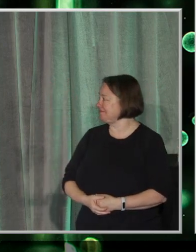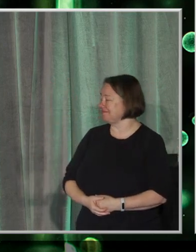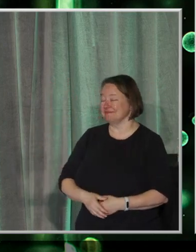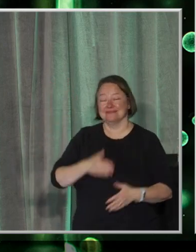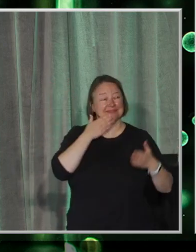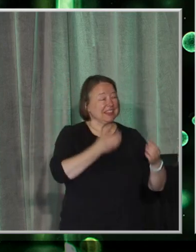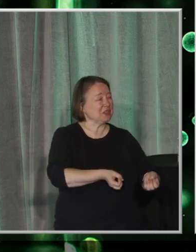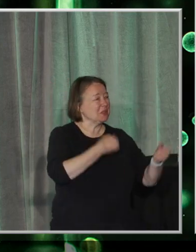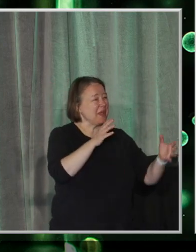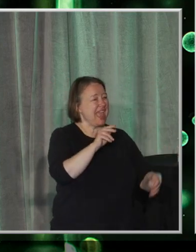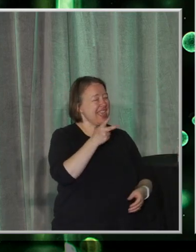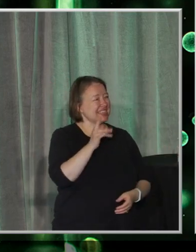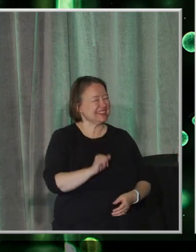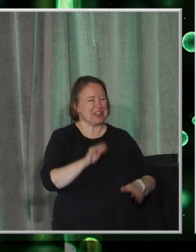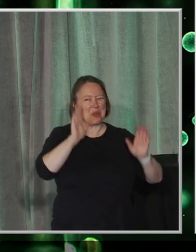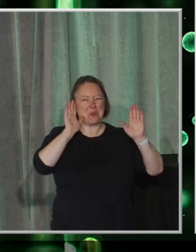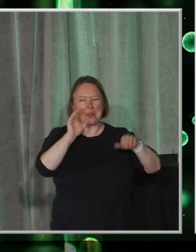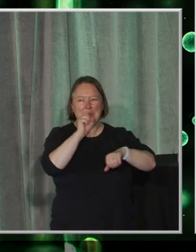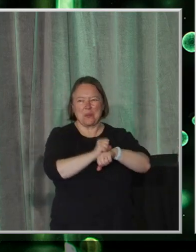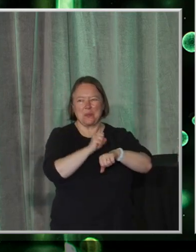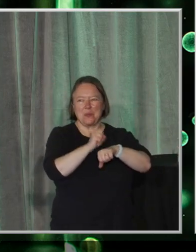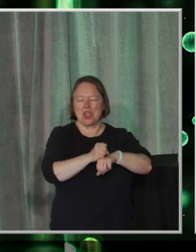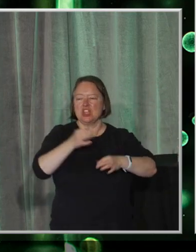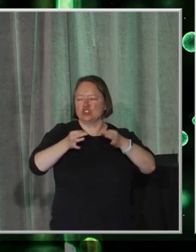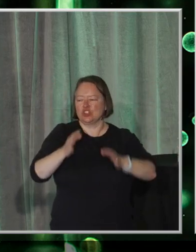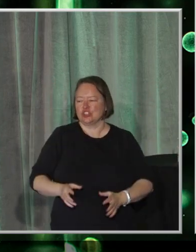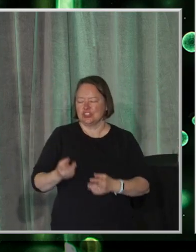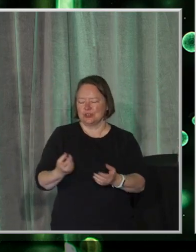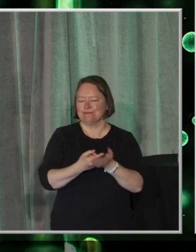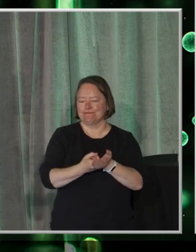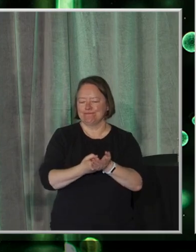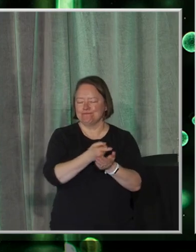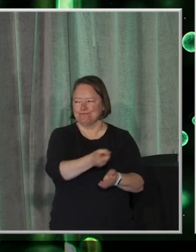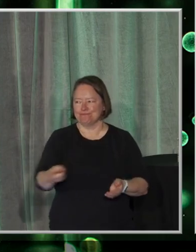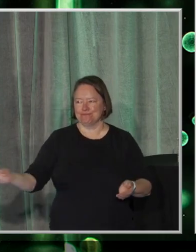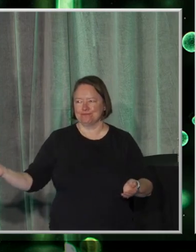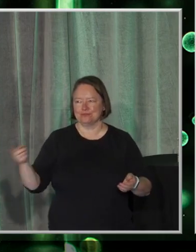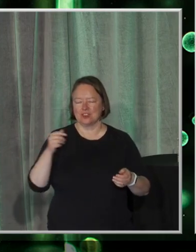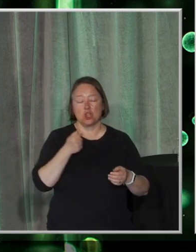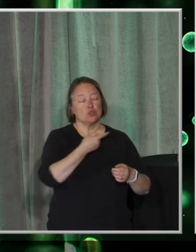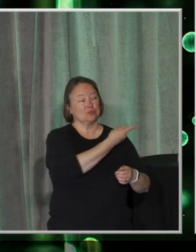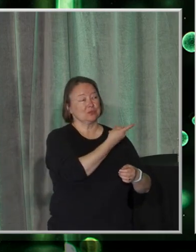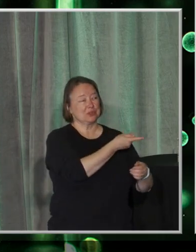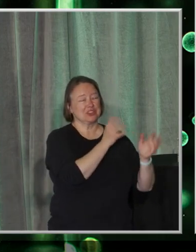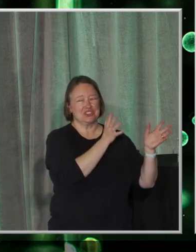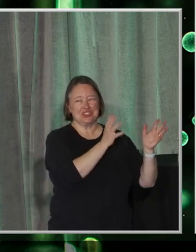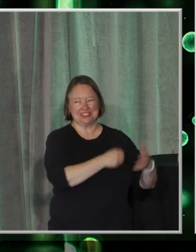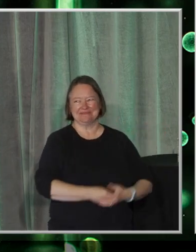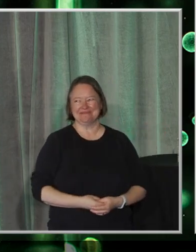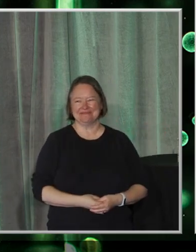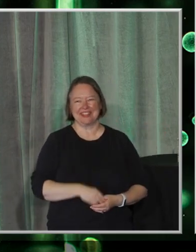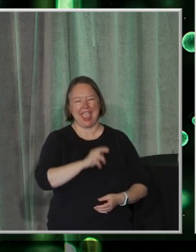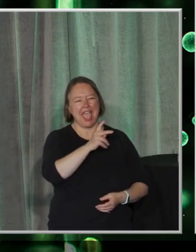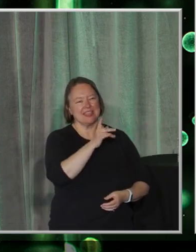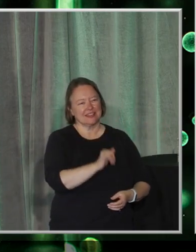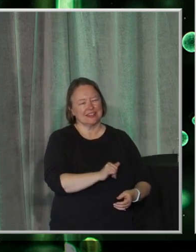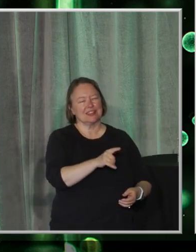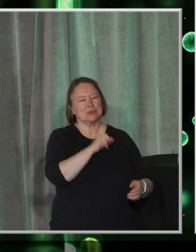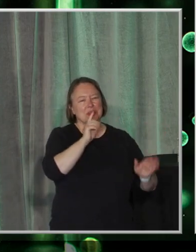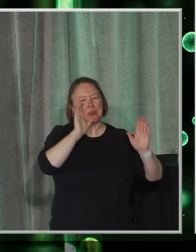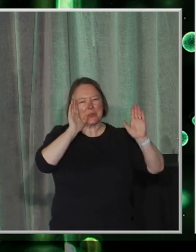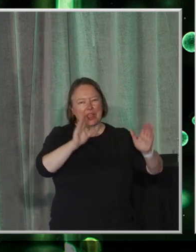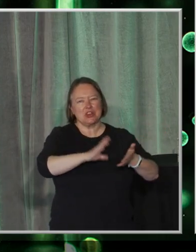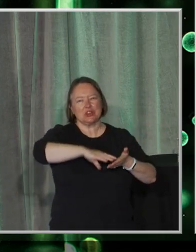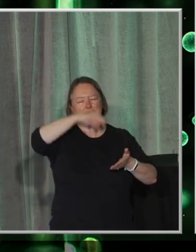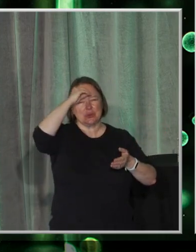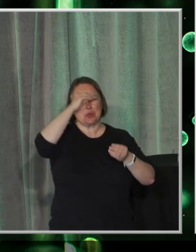Thank you so much, Anthony. Great work. The judges are going to talk amongst themselves for a minute, so you and I will chat. Anthony, it's been great to